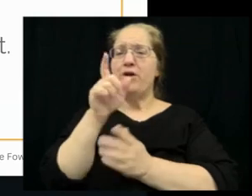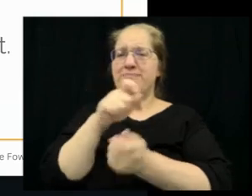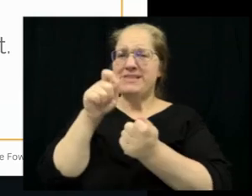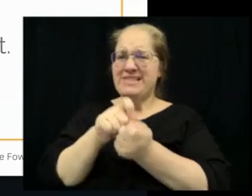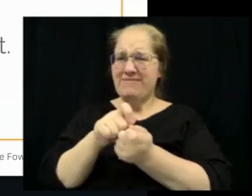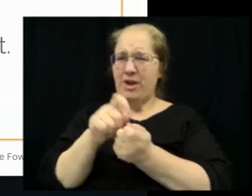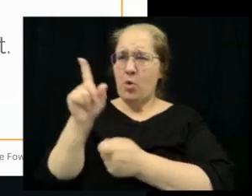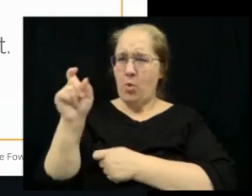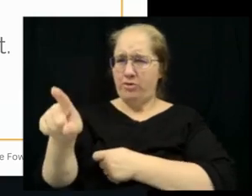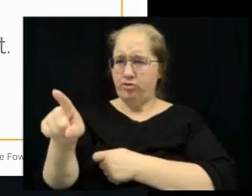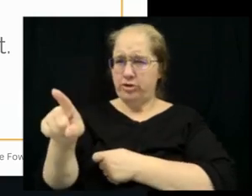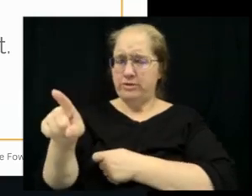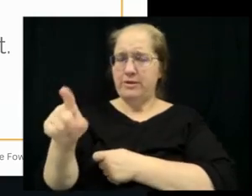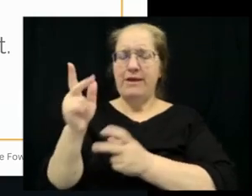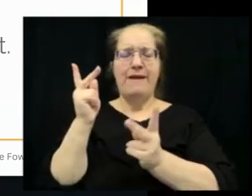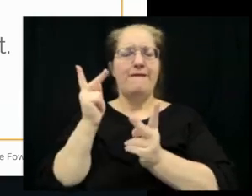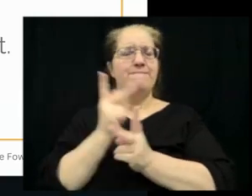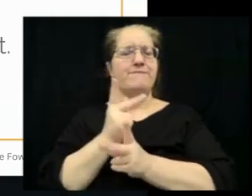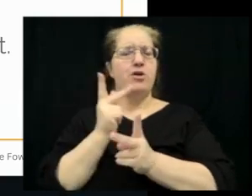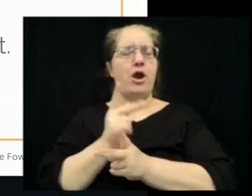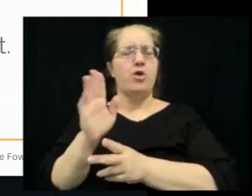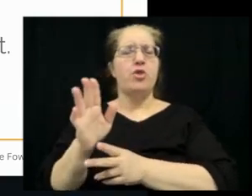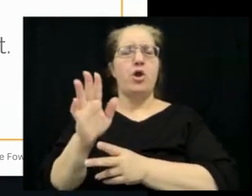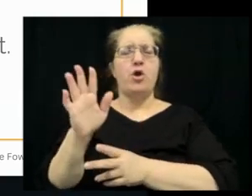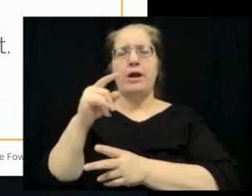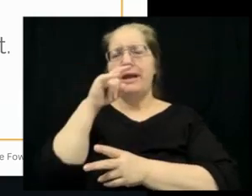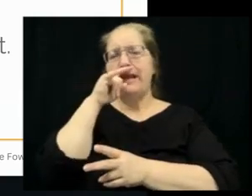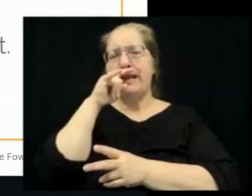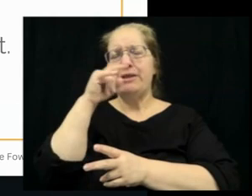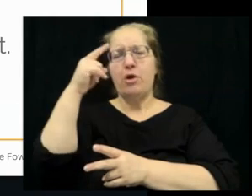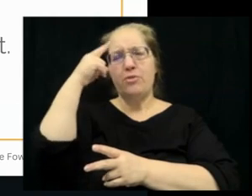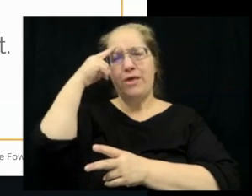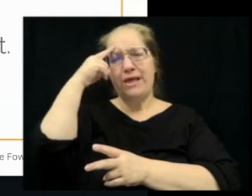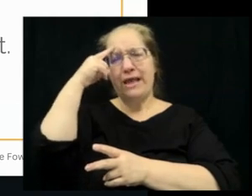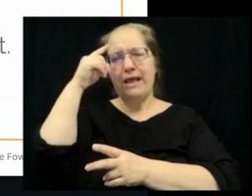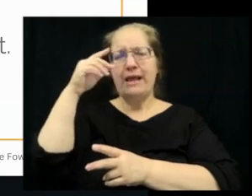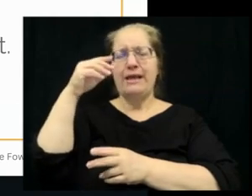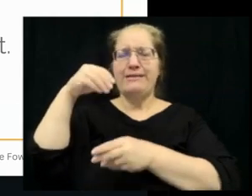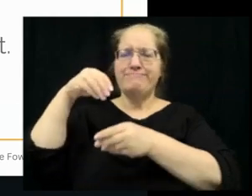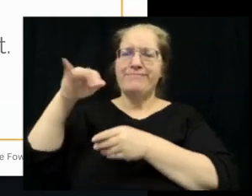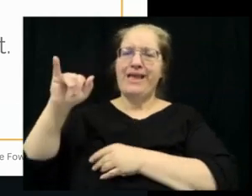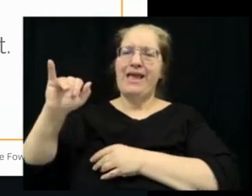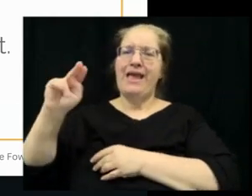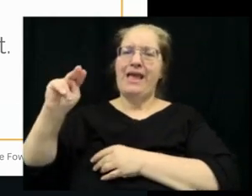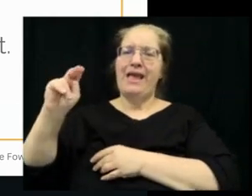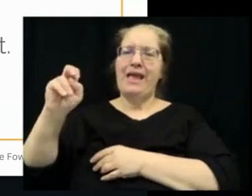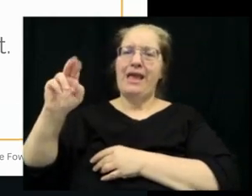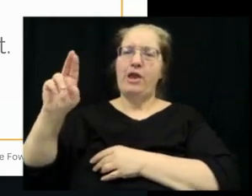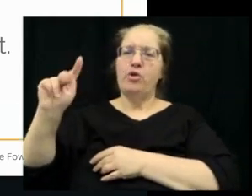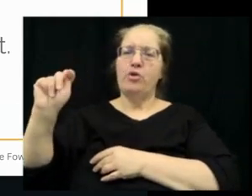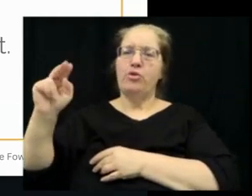questions to find out their child's inner thoughts. That means their emotions. That means, what are they